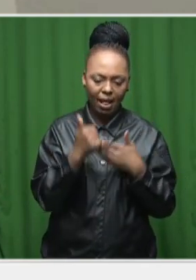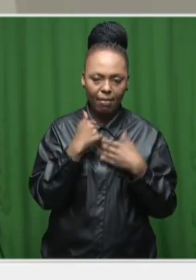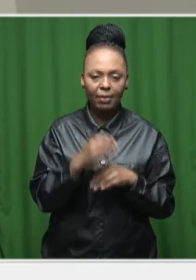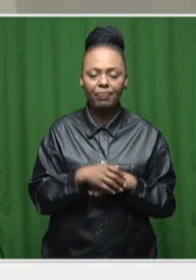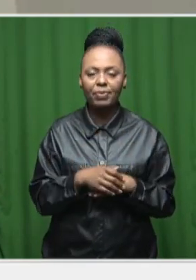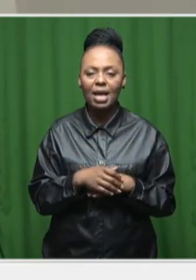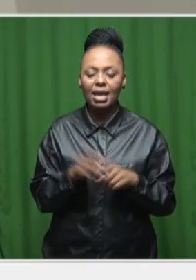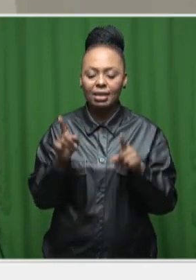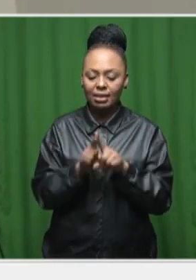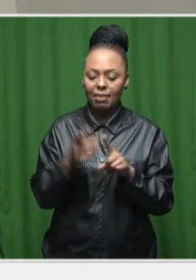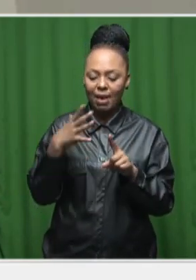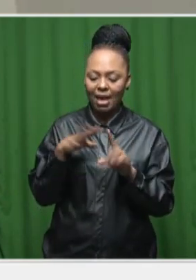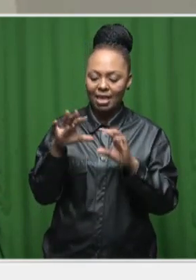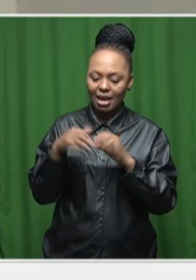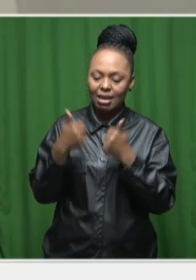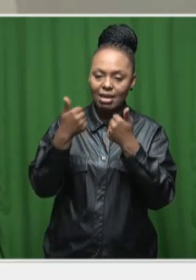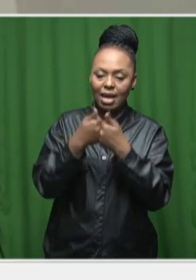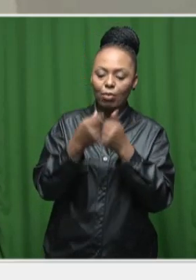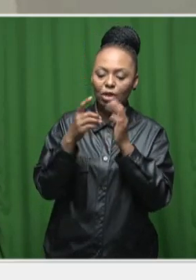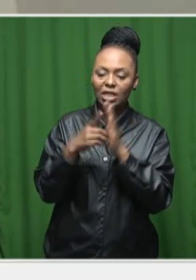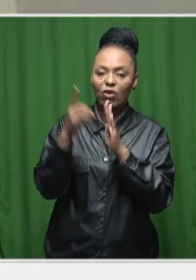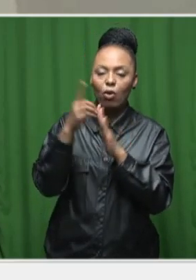games have been developed by